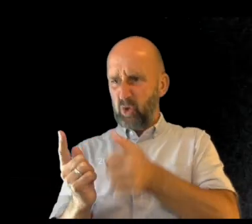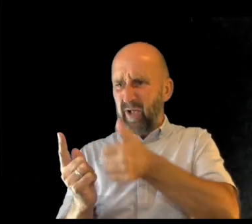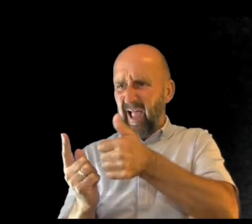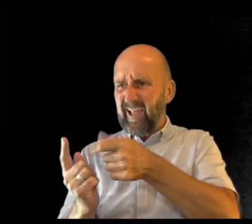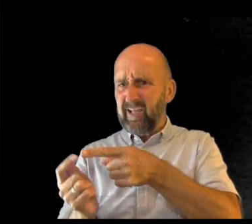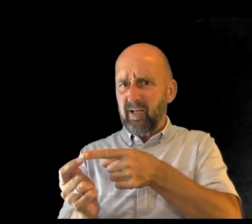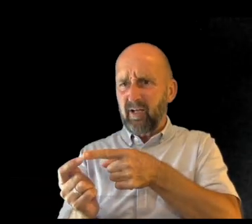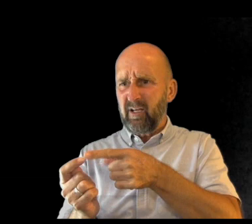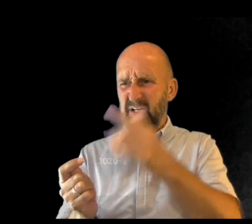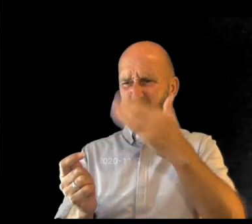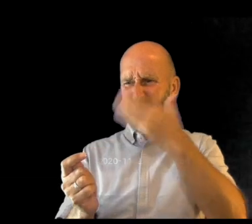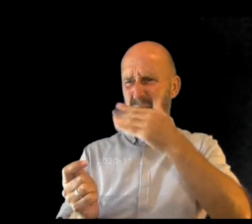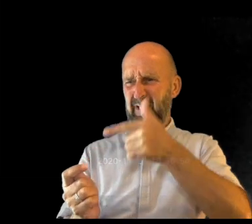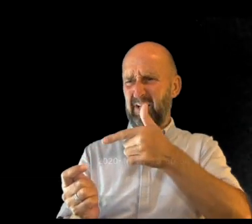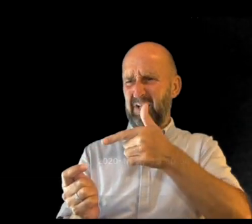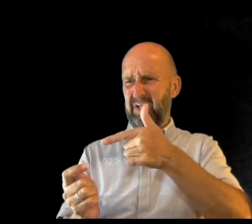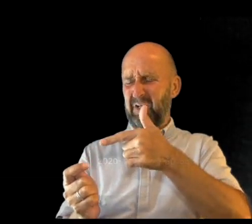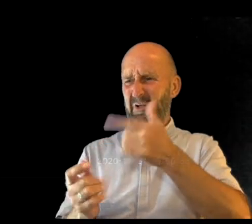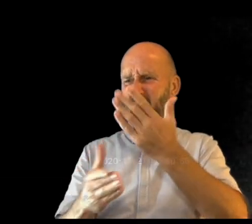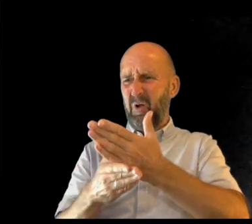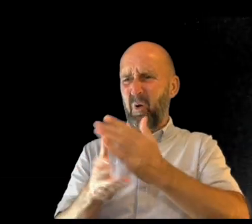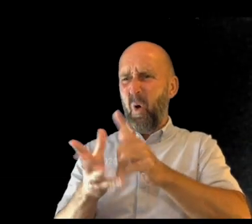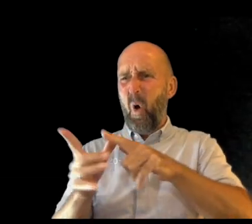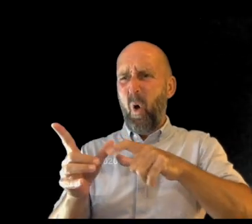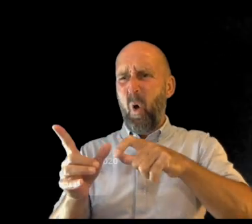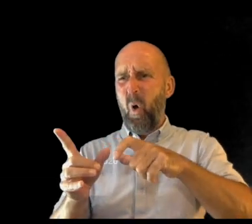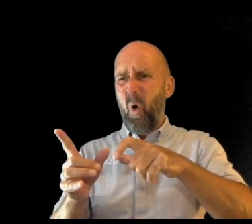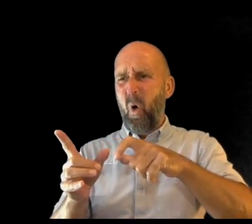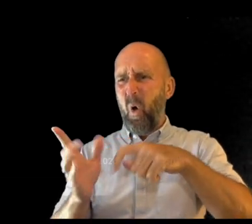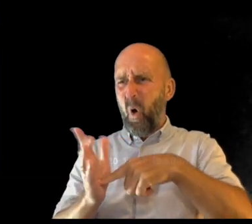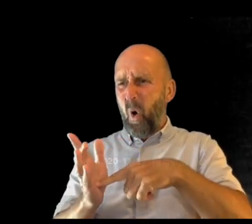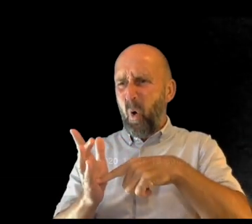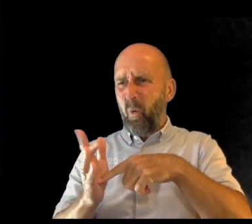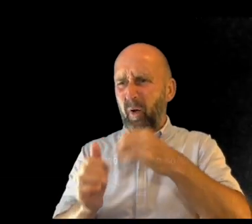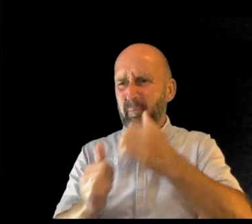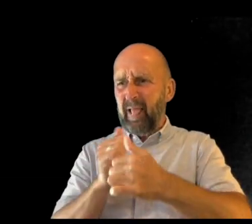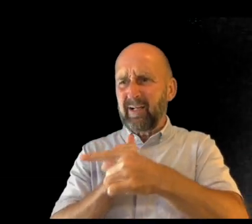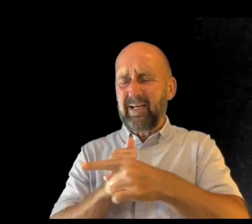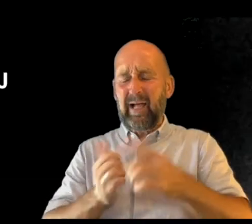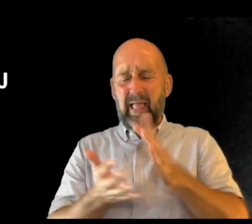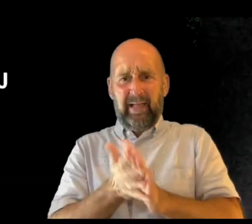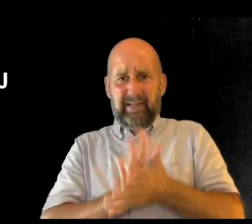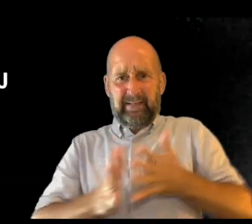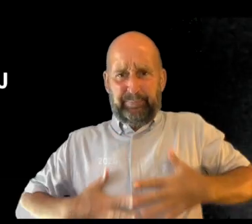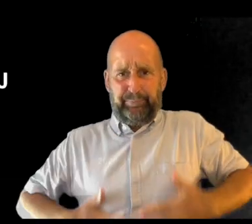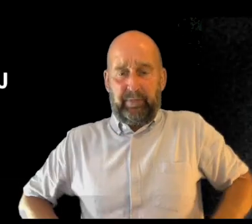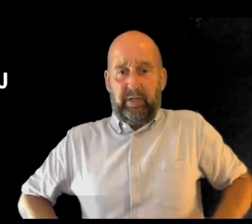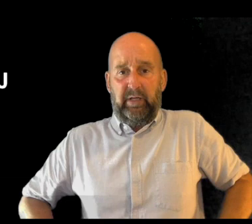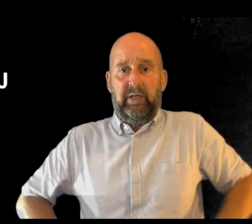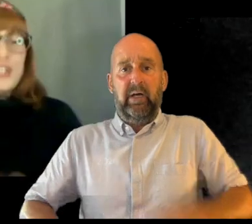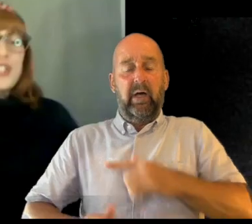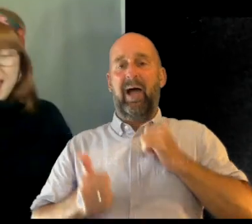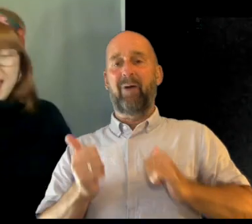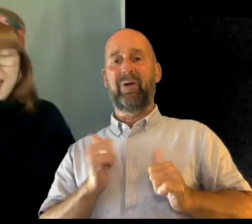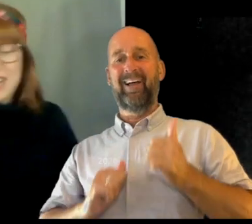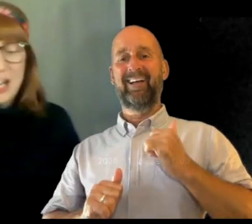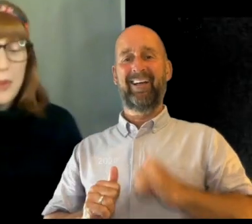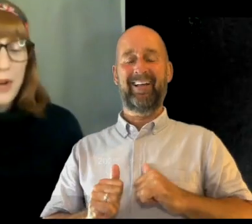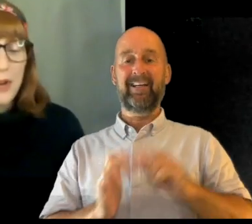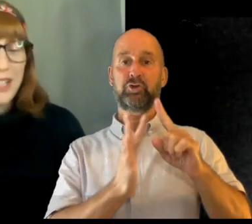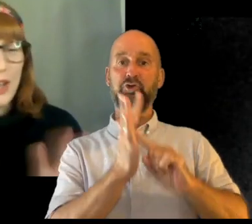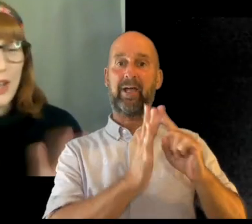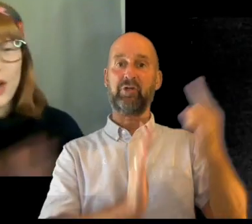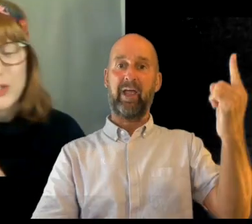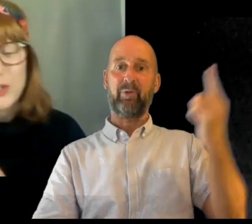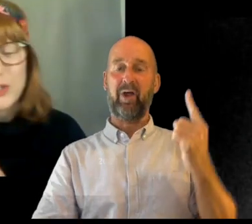you okay? You smell like rotten oat milk. Bex nods, wipes her hands on her thighs, looks proud as. JJ